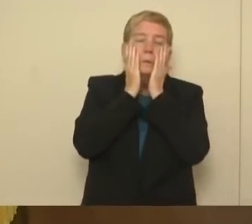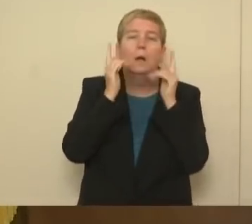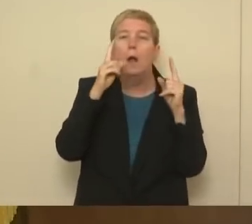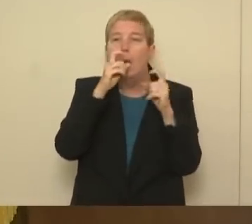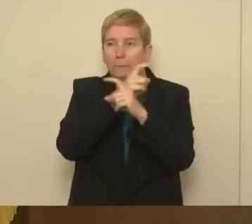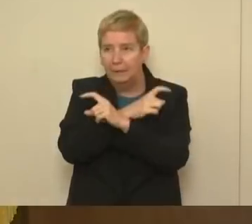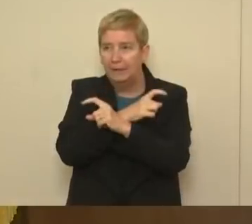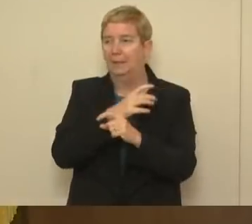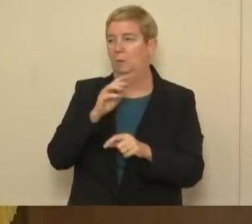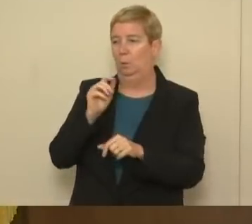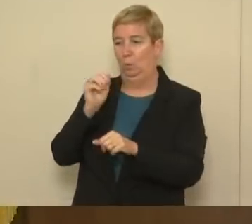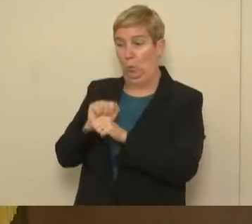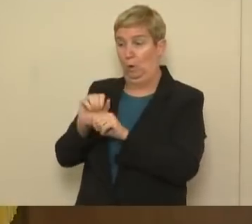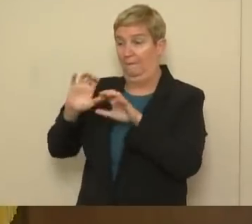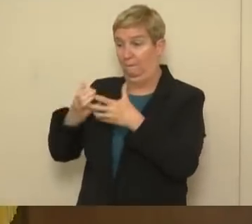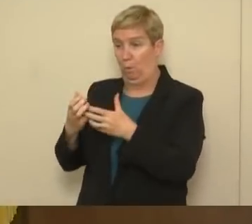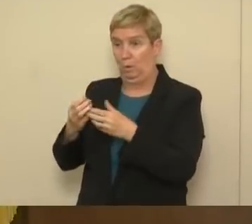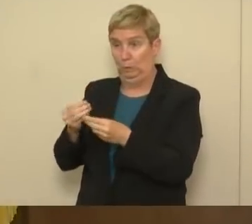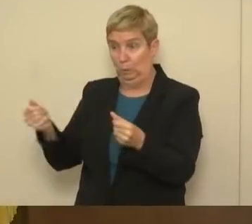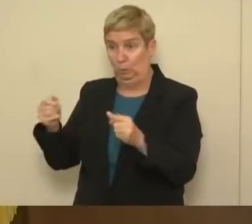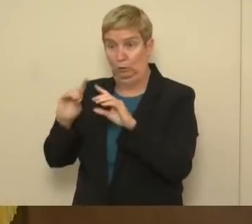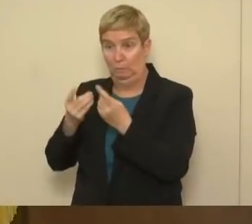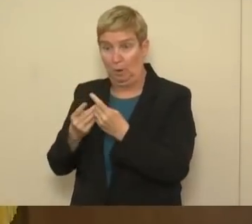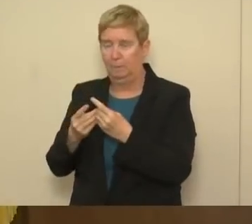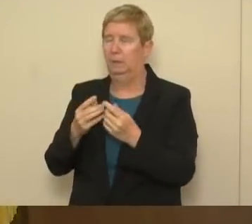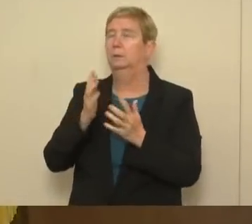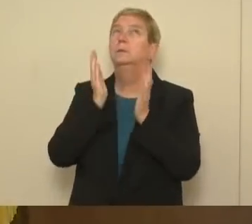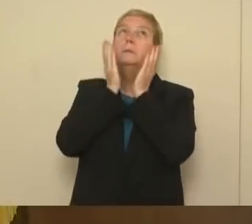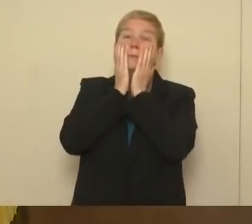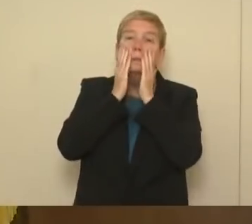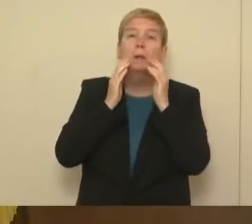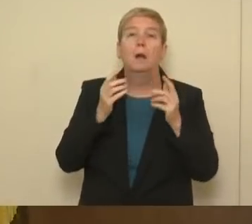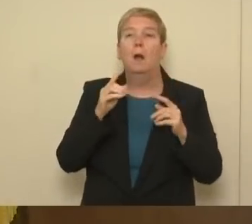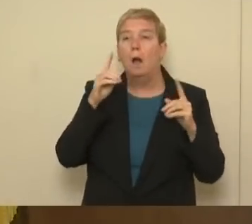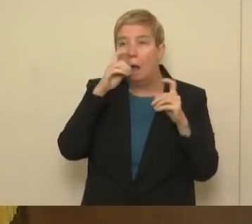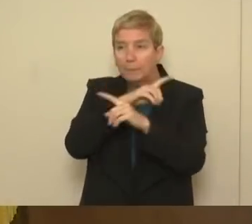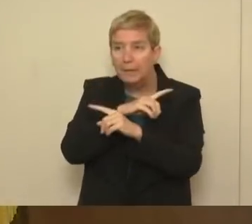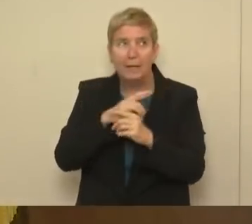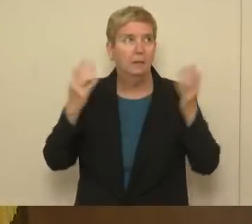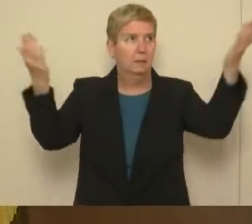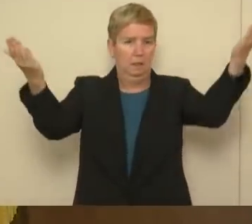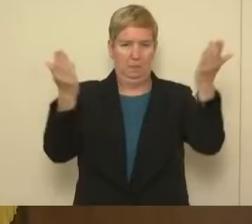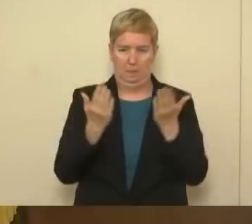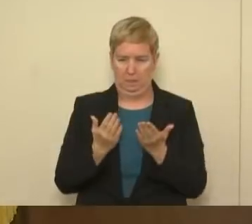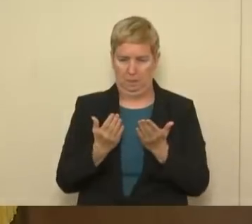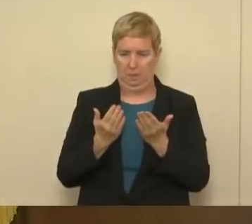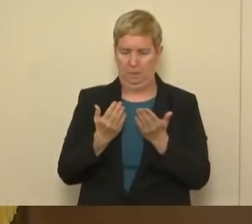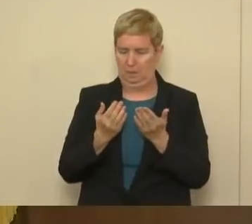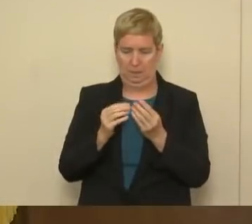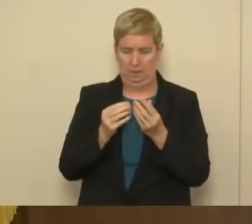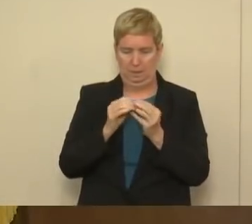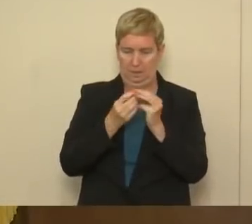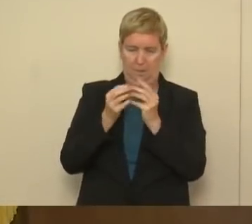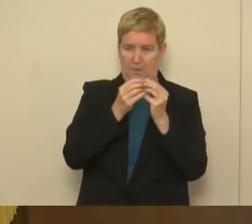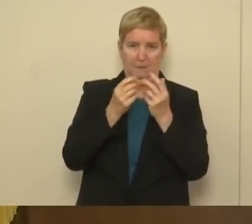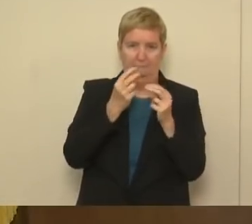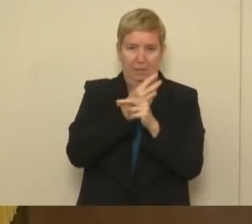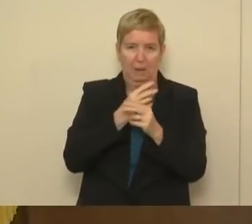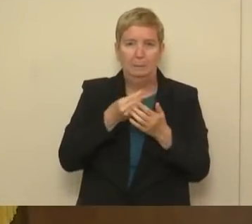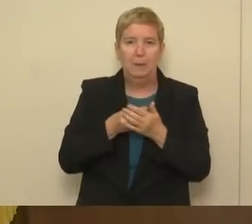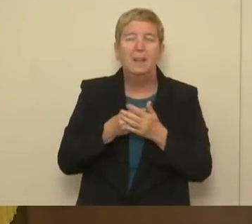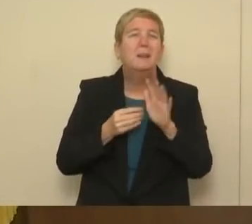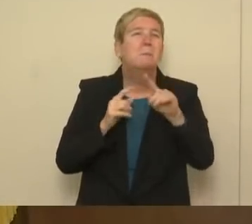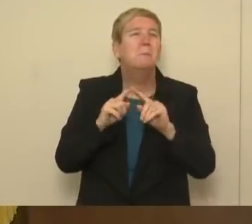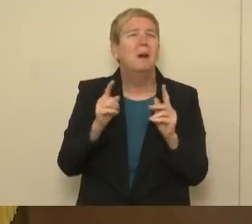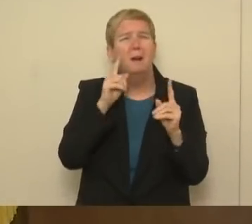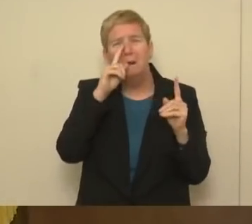Workforce Solutions Department to readjust. But I want every New Mexican to get as much as they are entitled to, because this